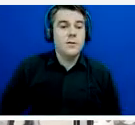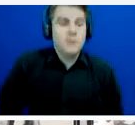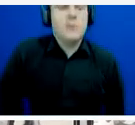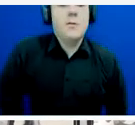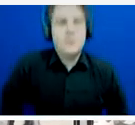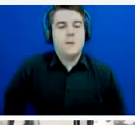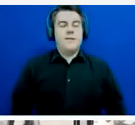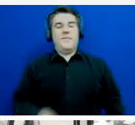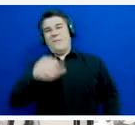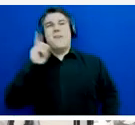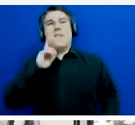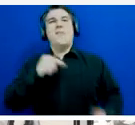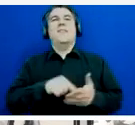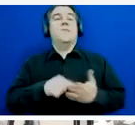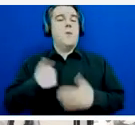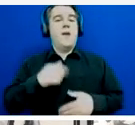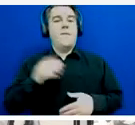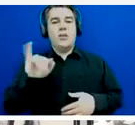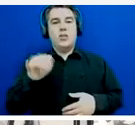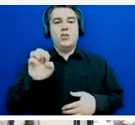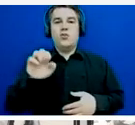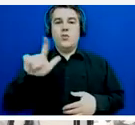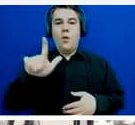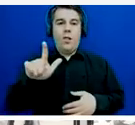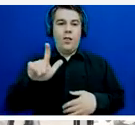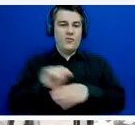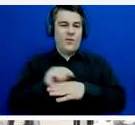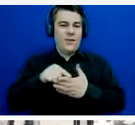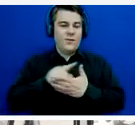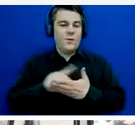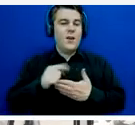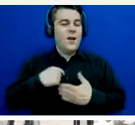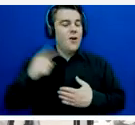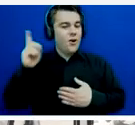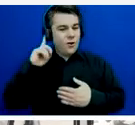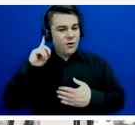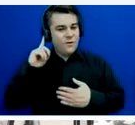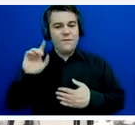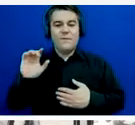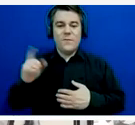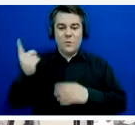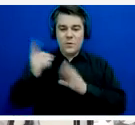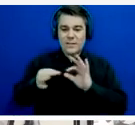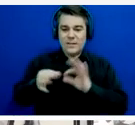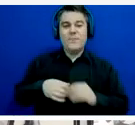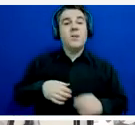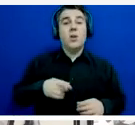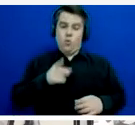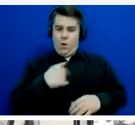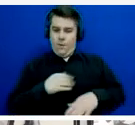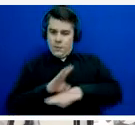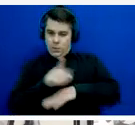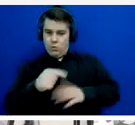I heard this, we had some jewel training this week, and I heard this line from Christina Williams, and she said, you have the business you